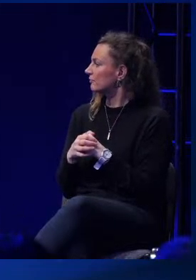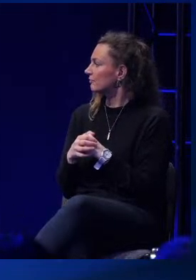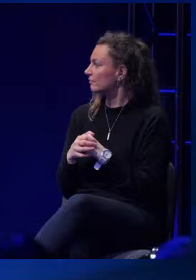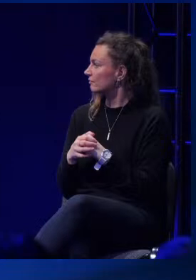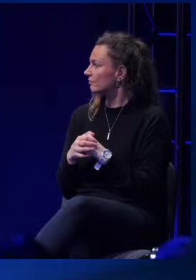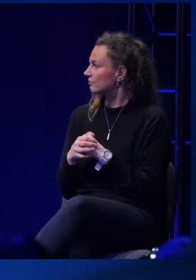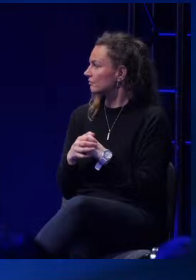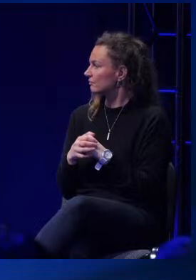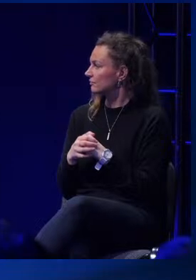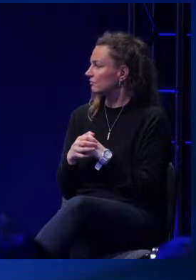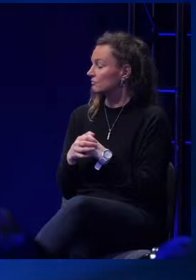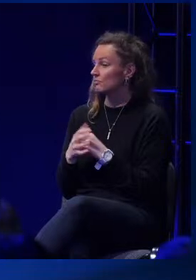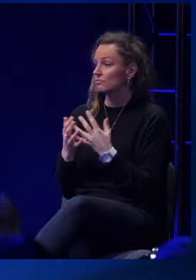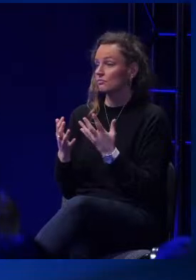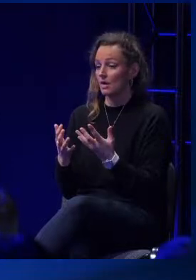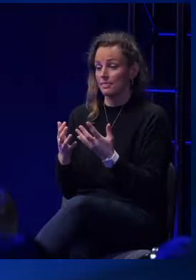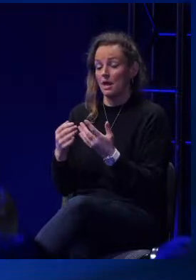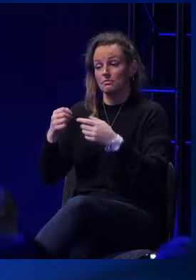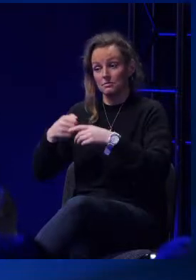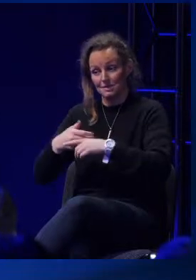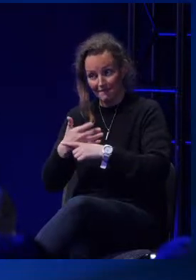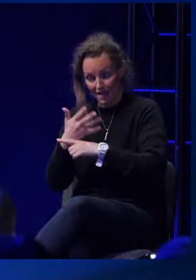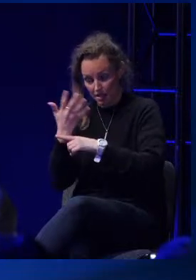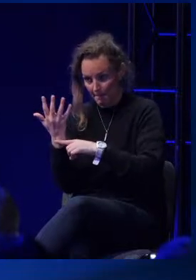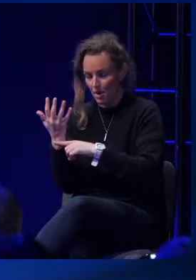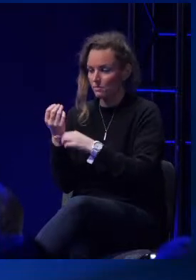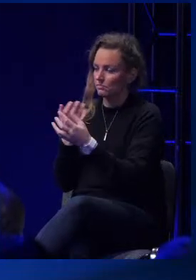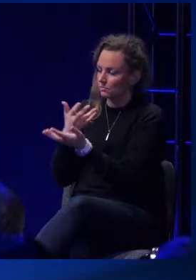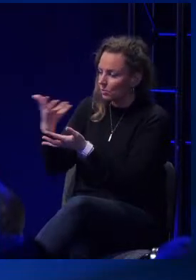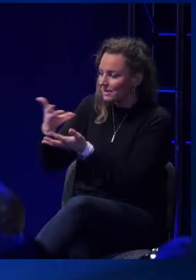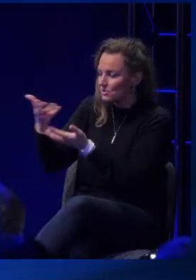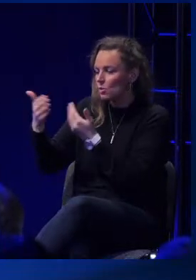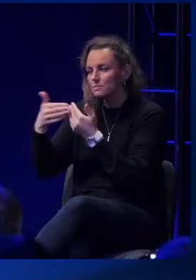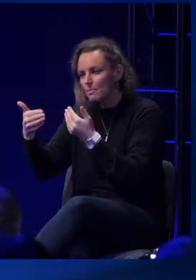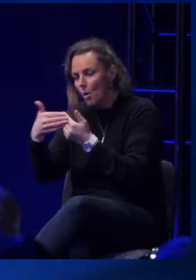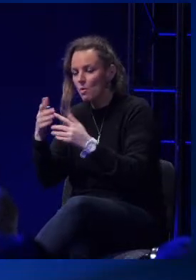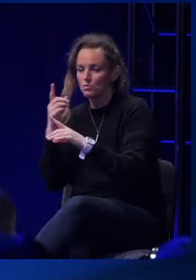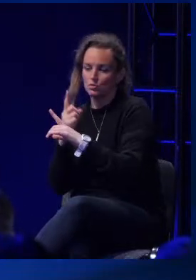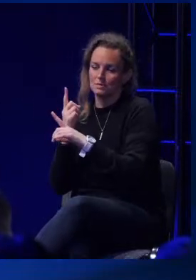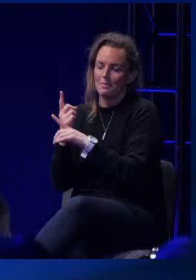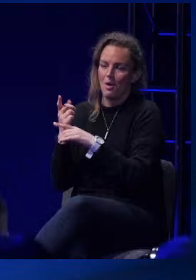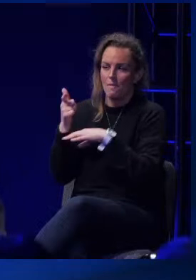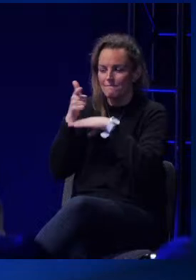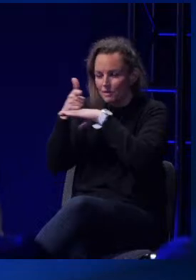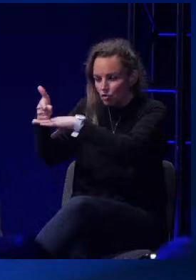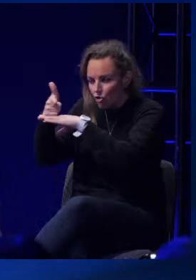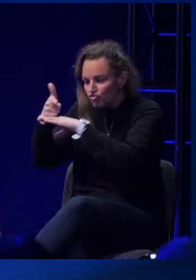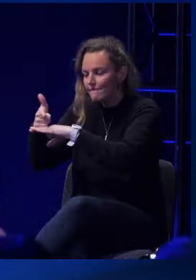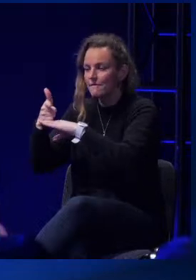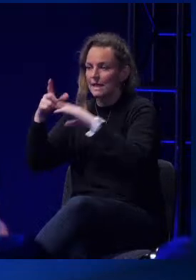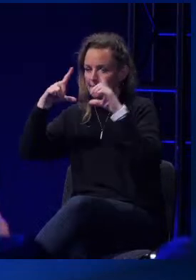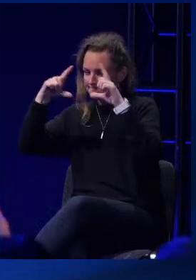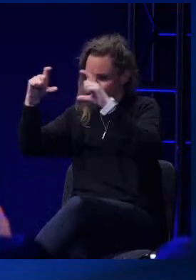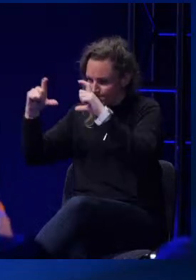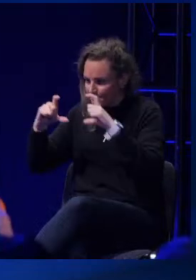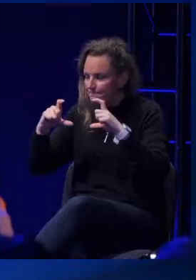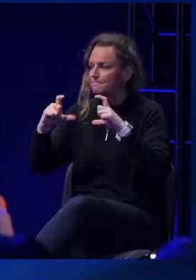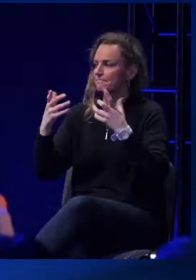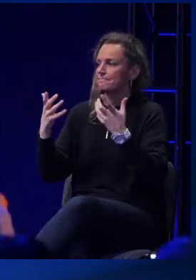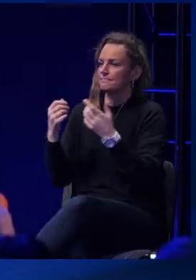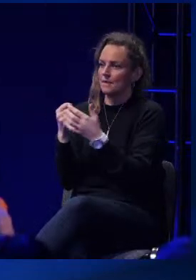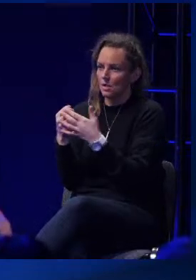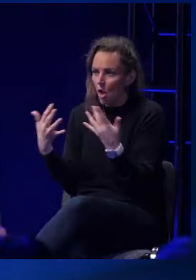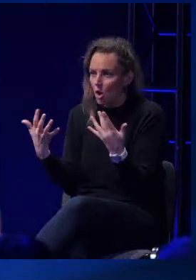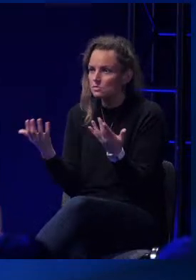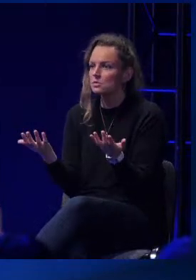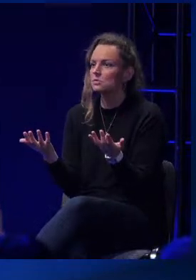and the look development, then we spoke more about the photography and There was a